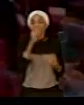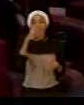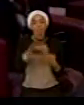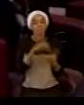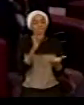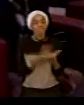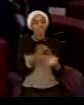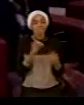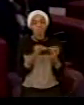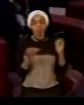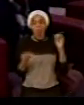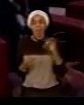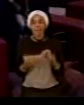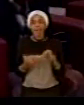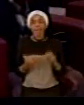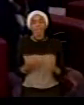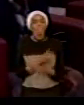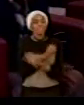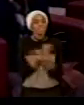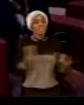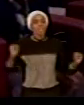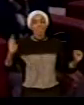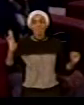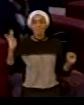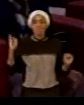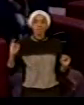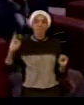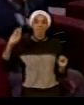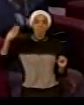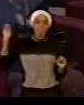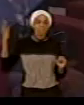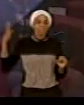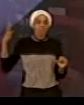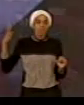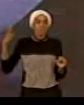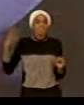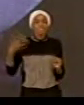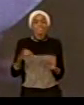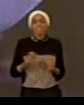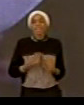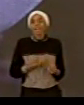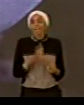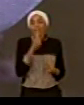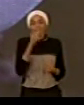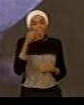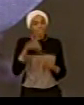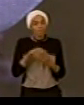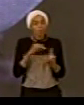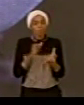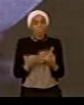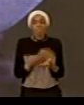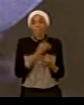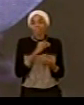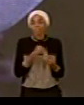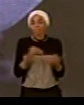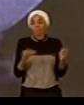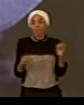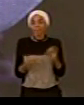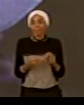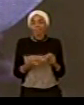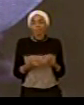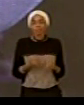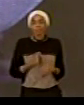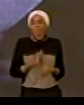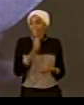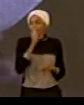I am in that number, I'm saved by His grace. I am in that